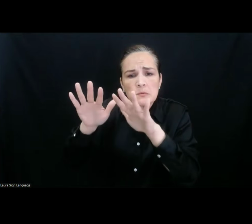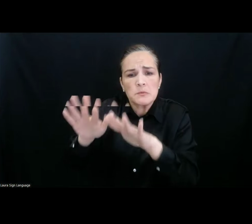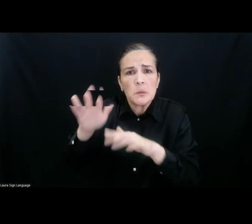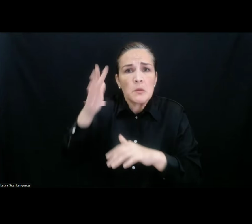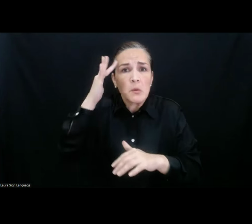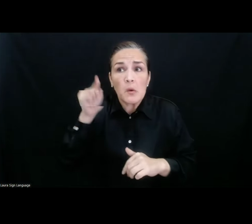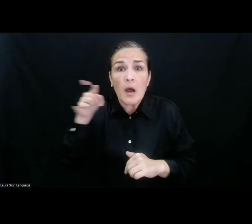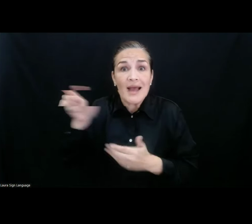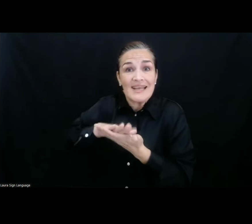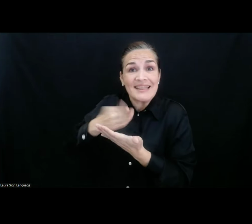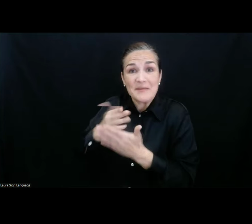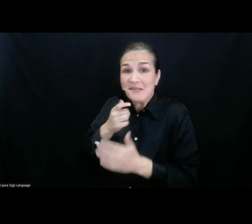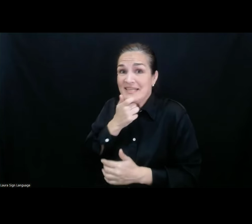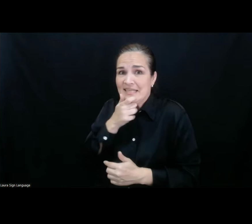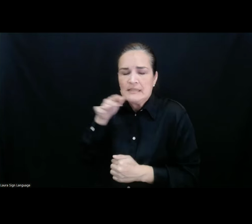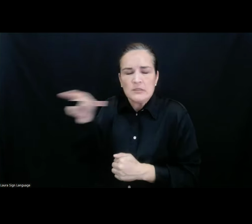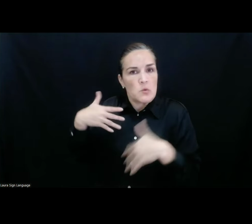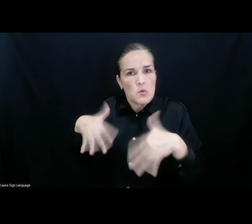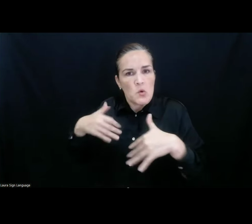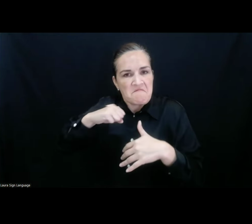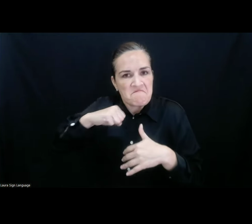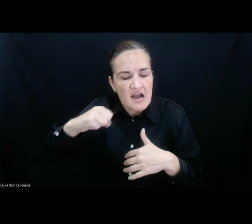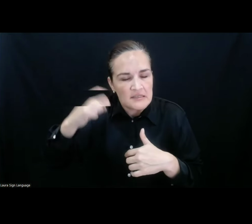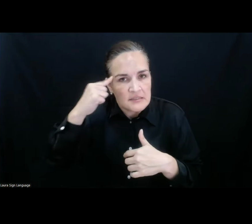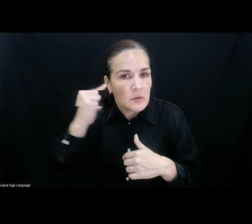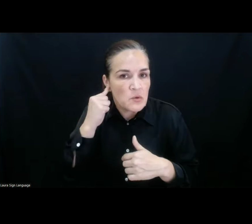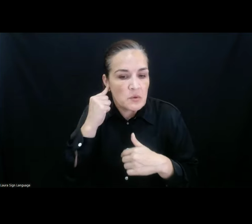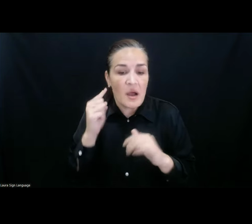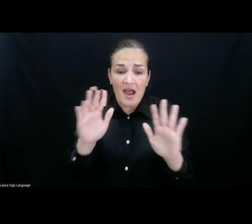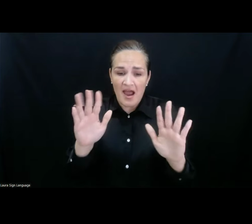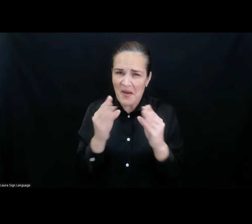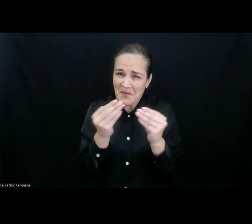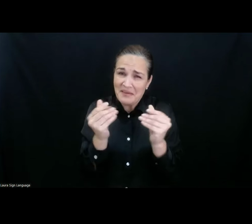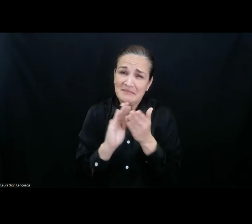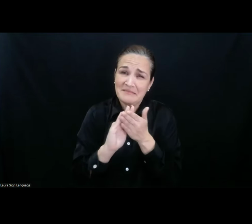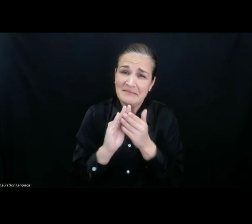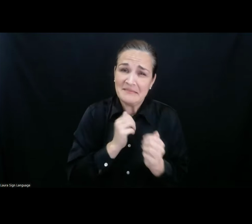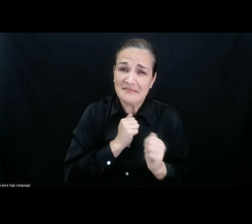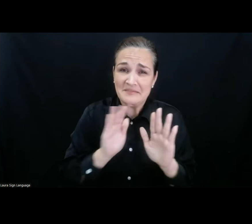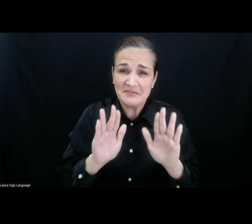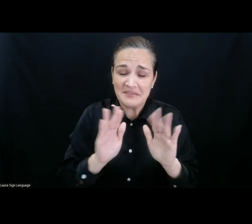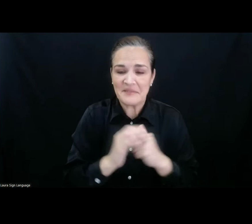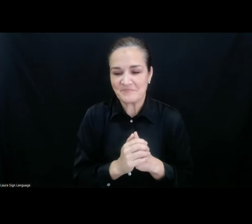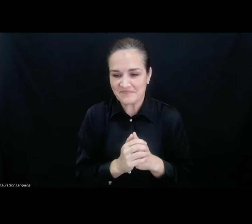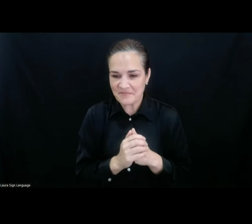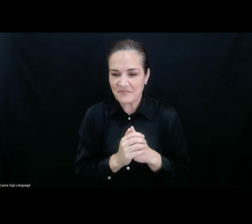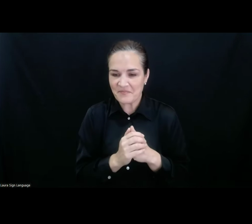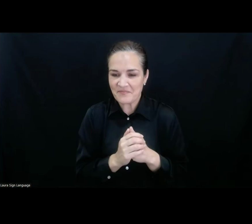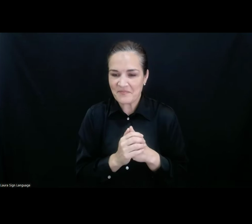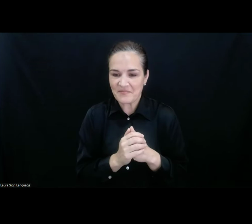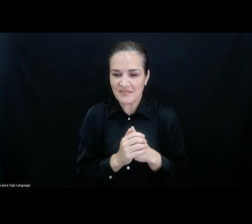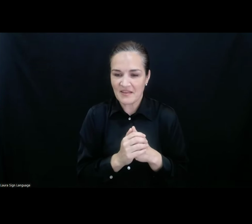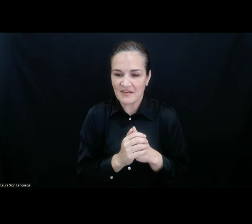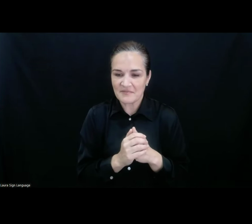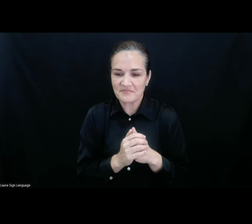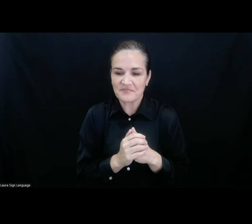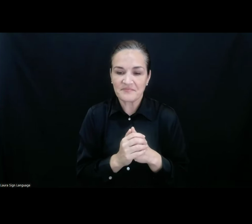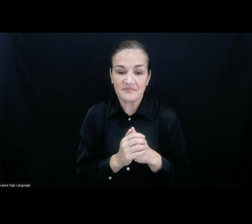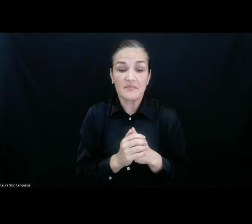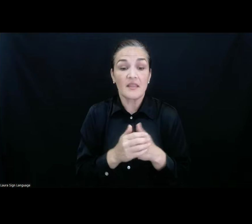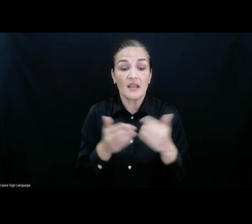time to interpreters? Sorry. Yes, Thank you. absolutely. Thank I you so much. apologize. Apologies for interrupting you. I apologize. Thank you.